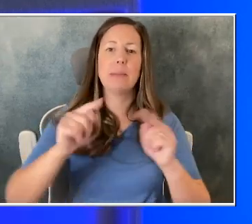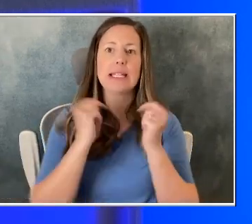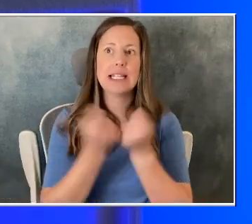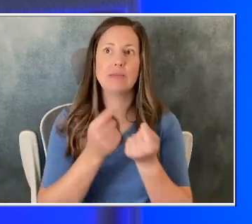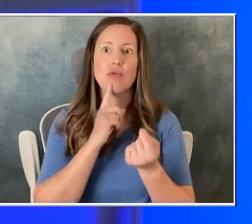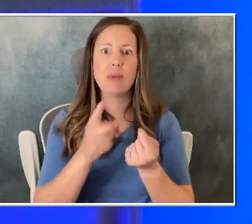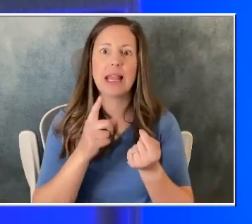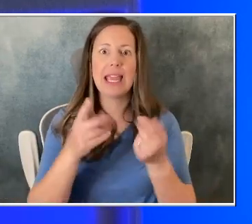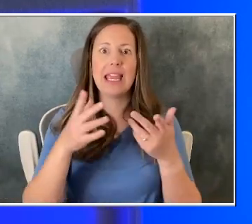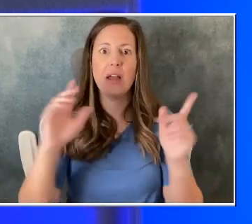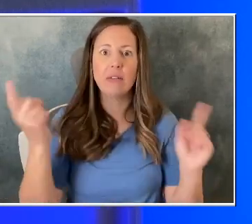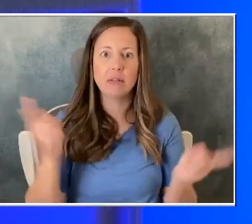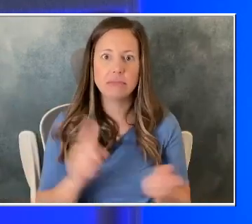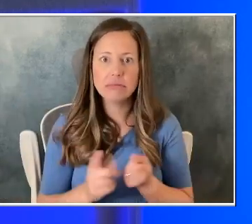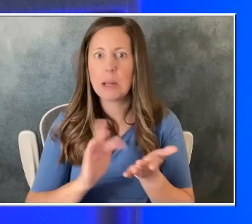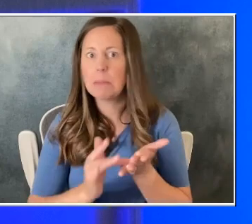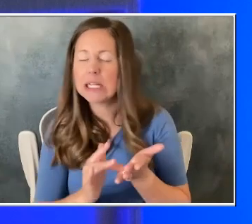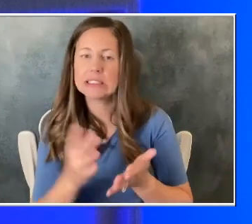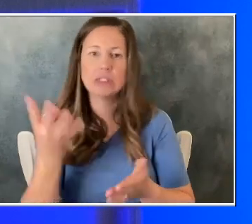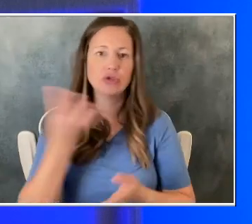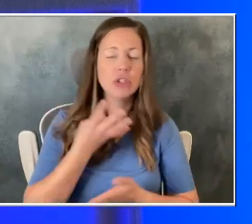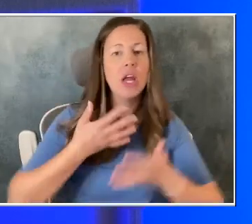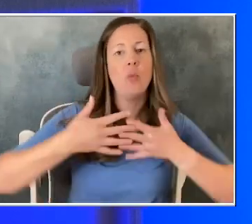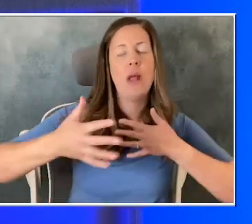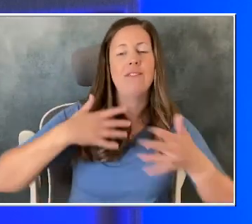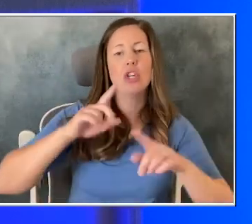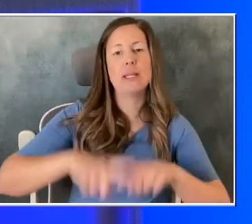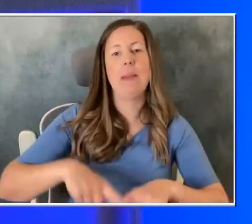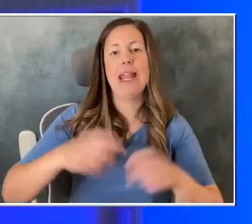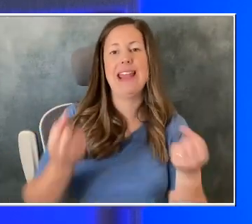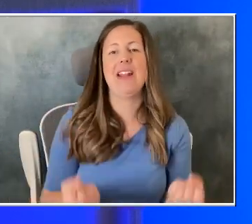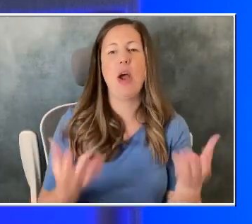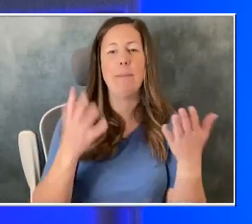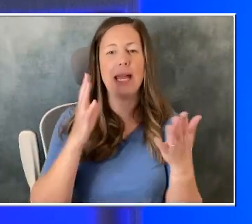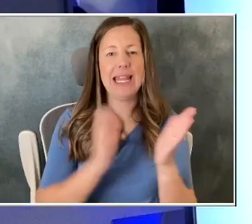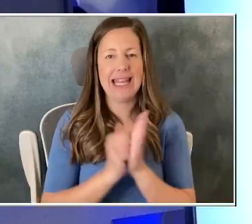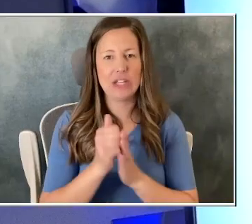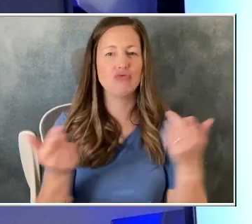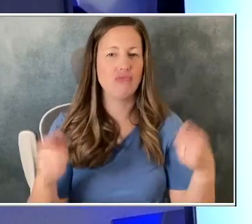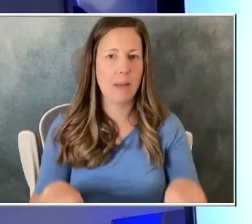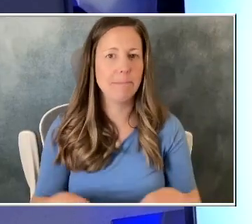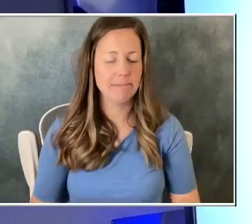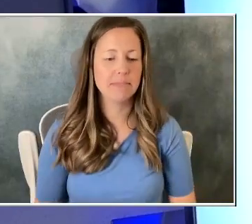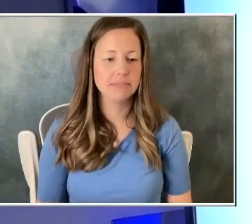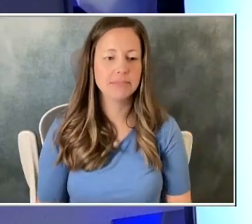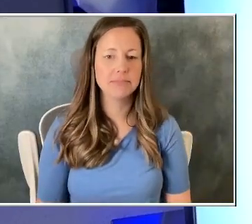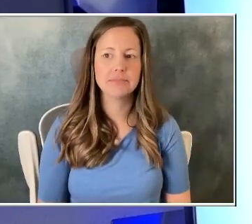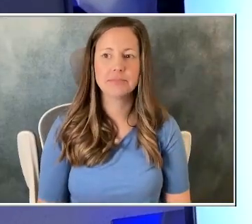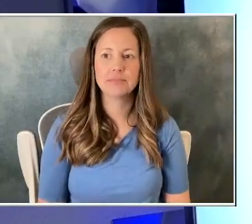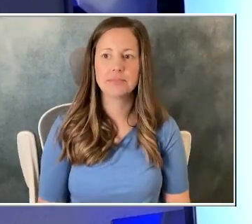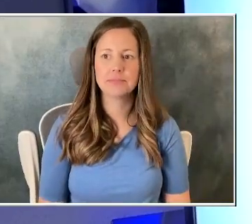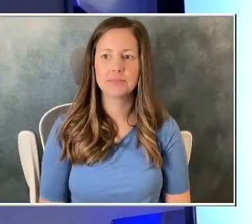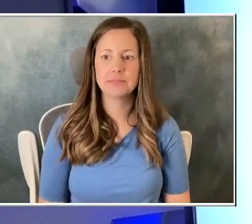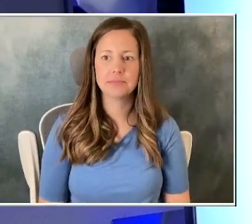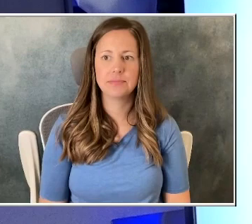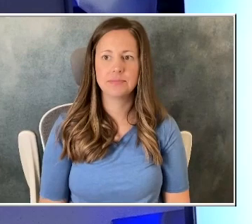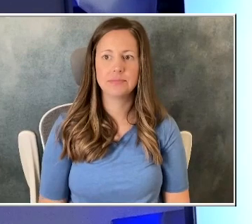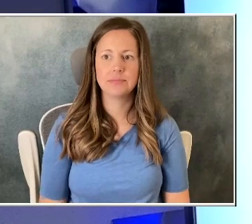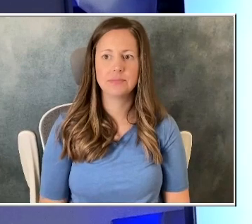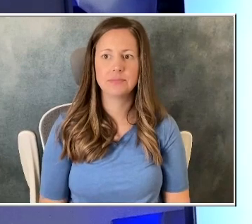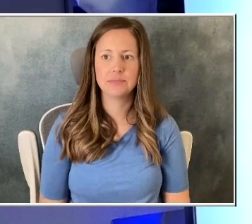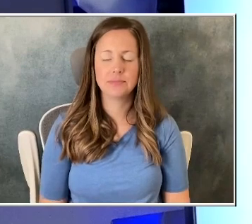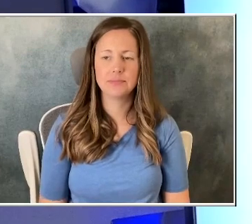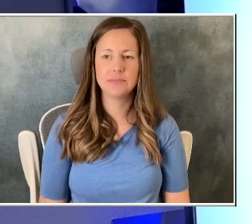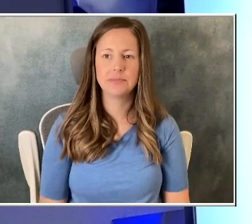skin cancers the patient is getting and depending on how severe and how high risk those skin cancers are. All right, so take us to the forefront of this whole world. What are the